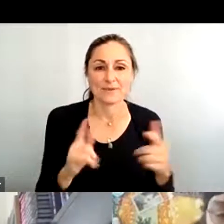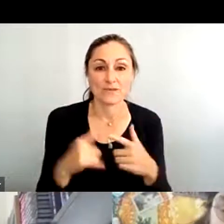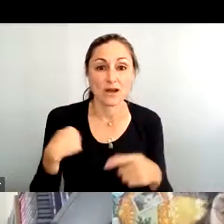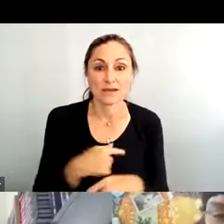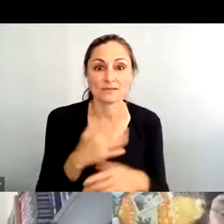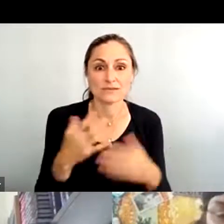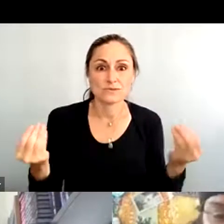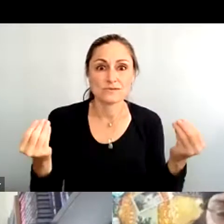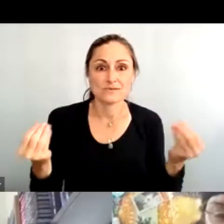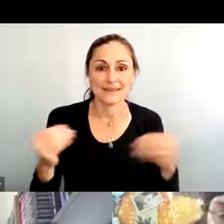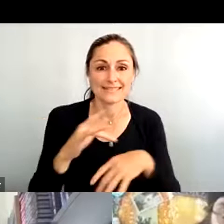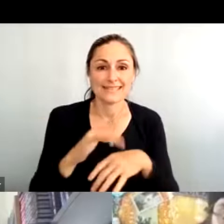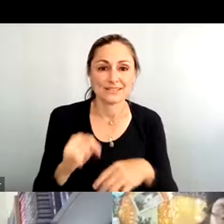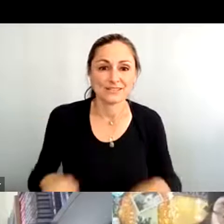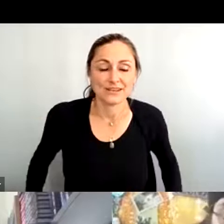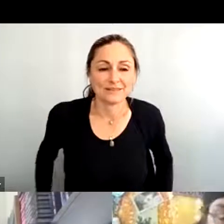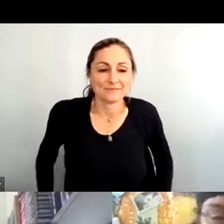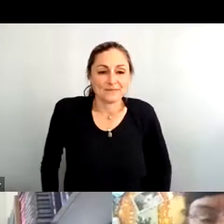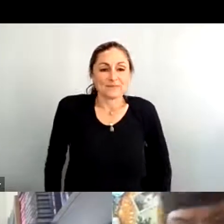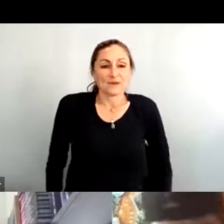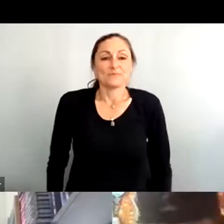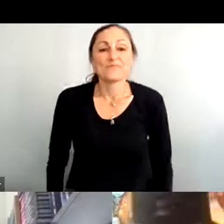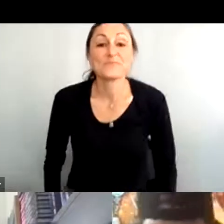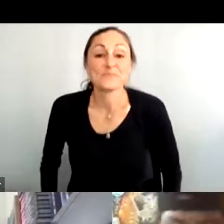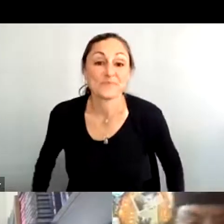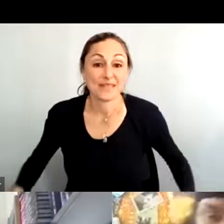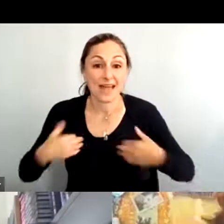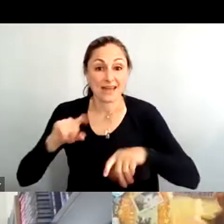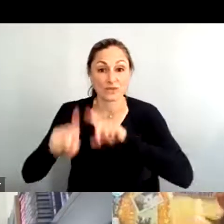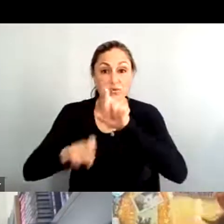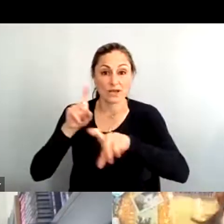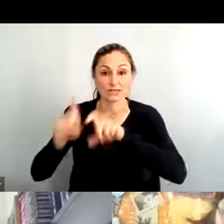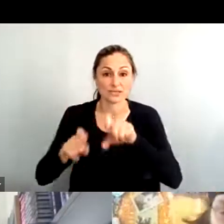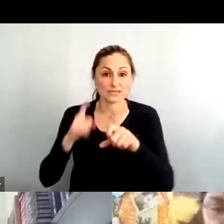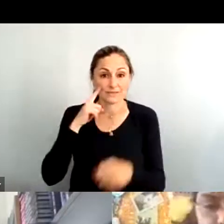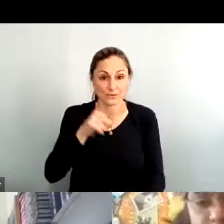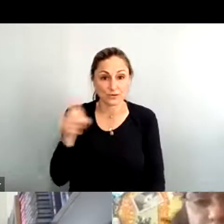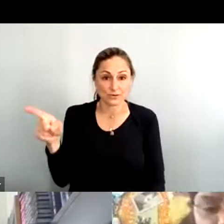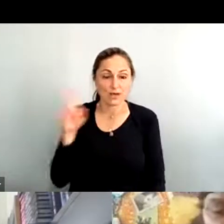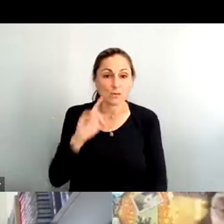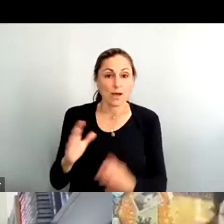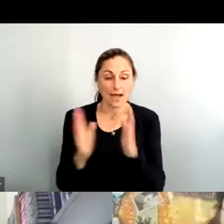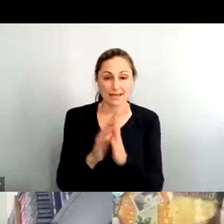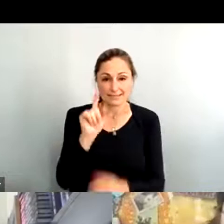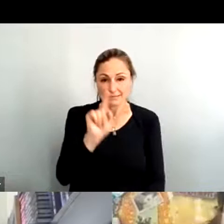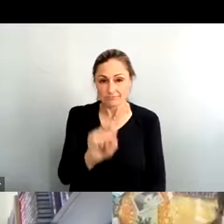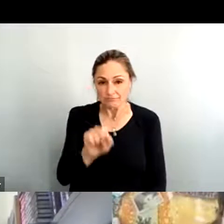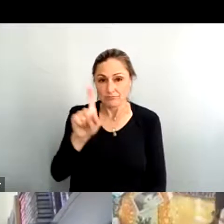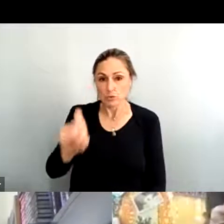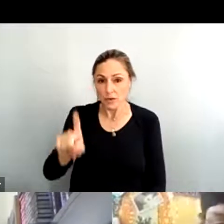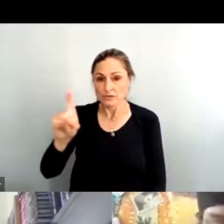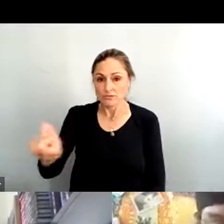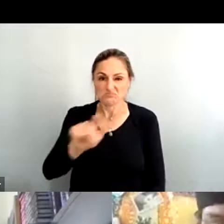all. So I have some questions for you, and I'm going to ask each of you the question and give you time to